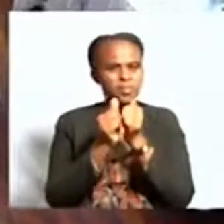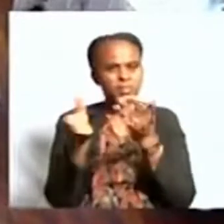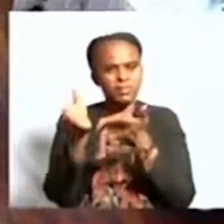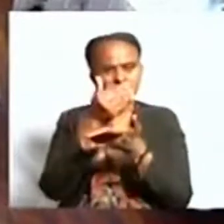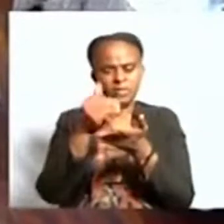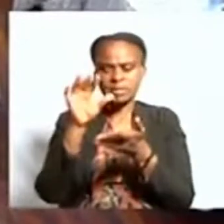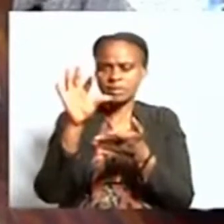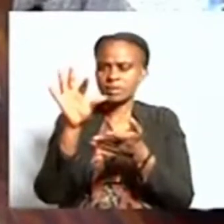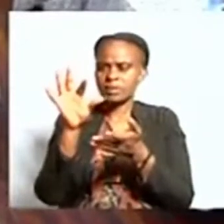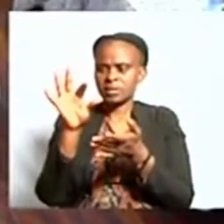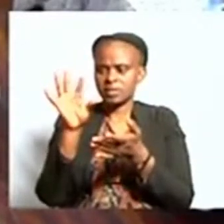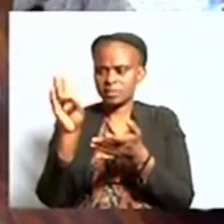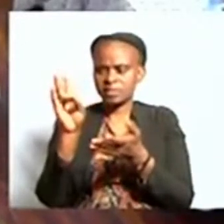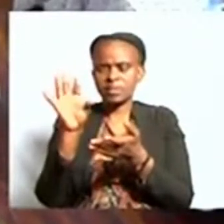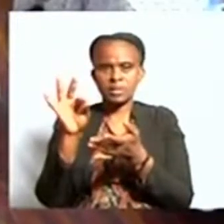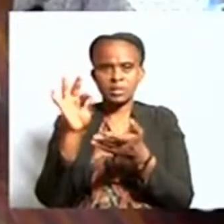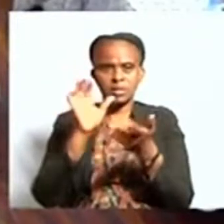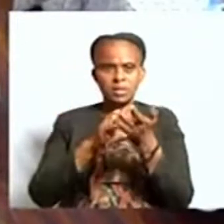is